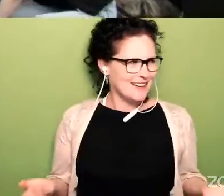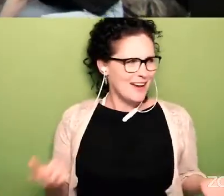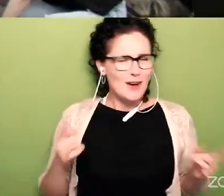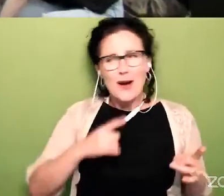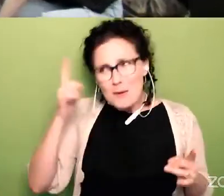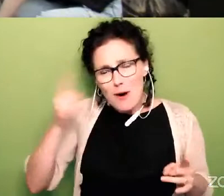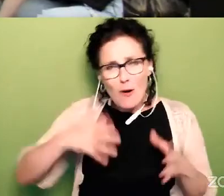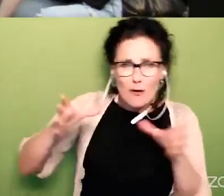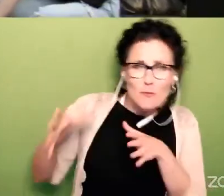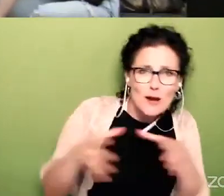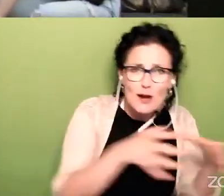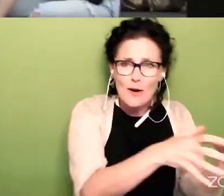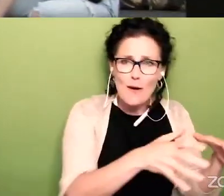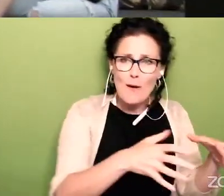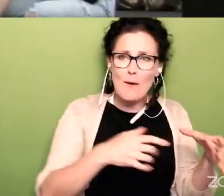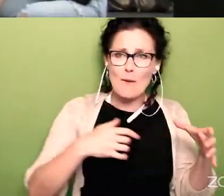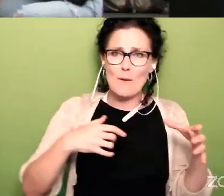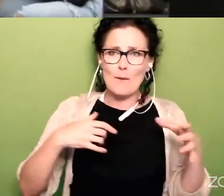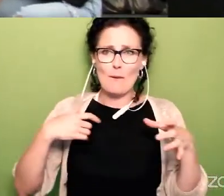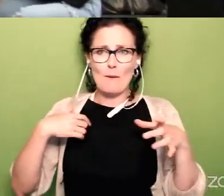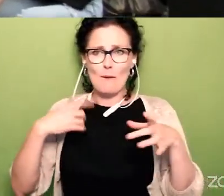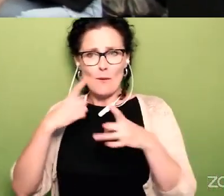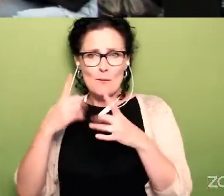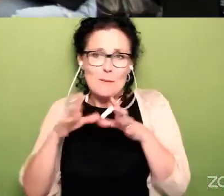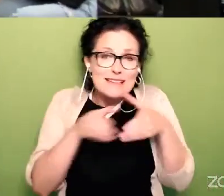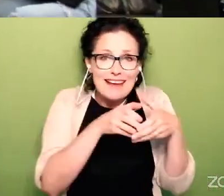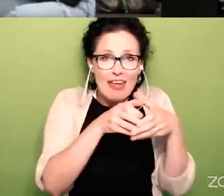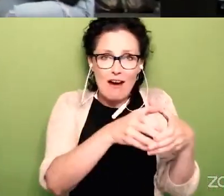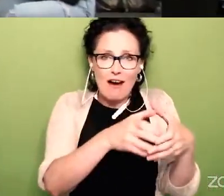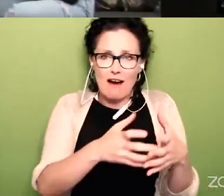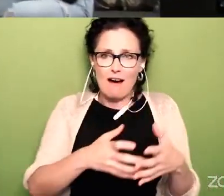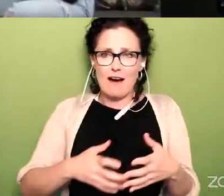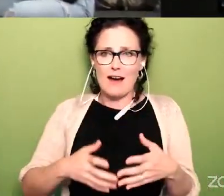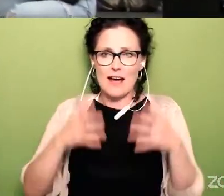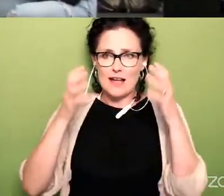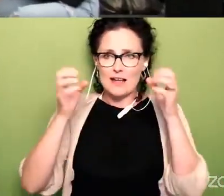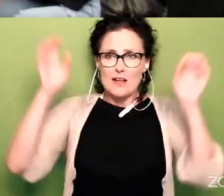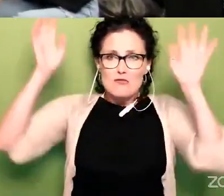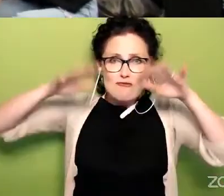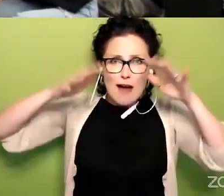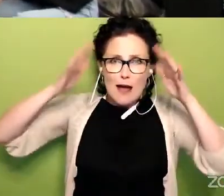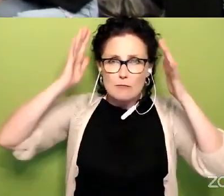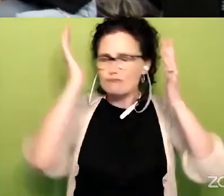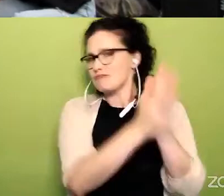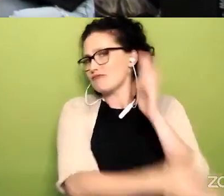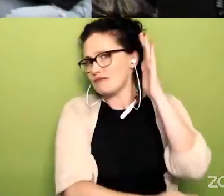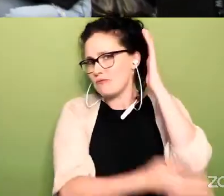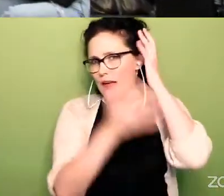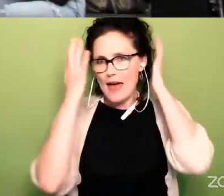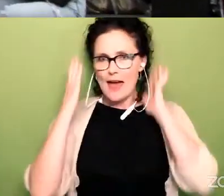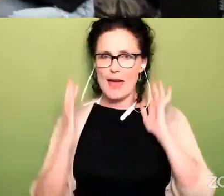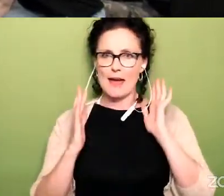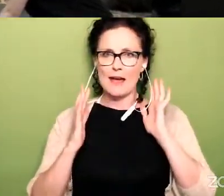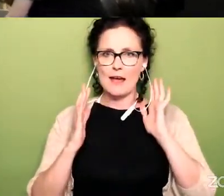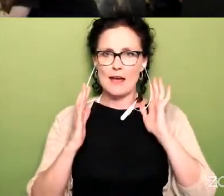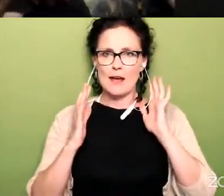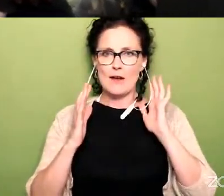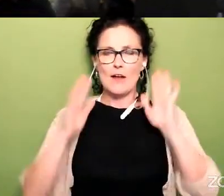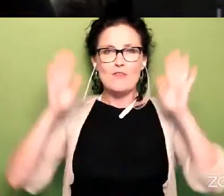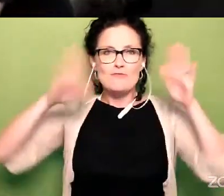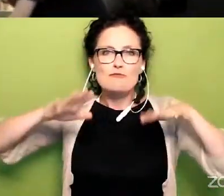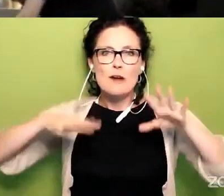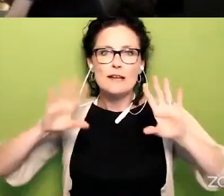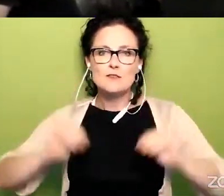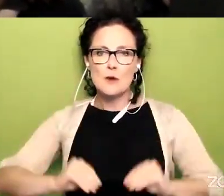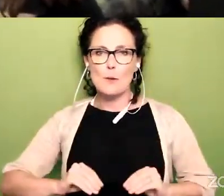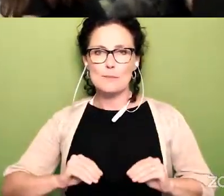Okay, what to get? Can I get a fish fillet meal? He's staring at me. Oh, hurry up, please. A bag of fruit, actually. Scratch